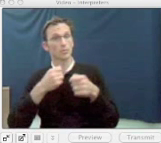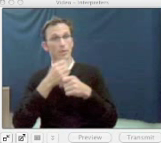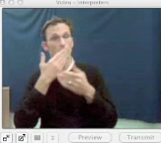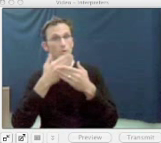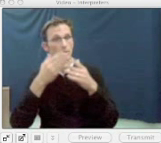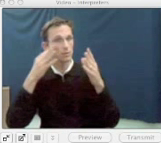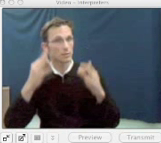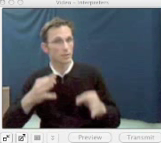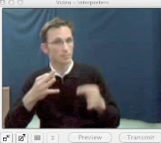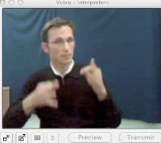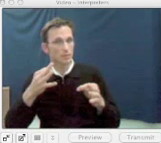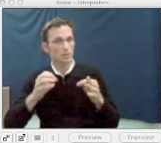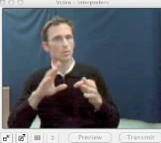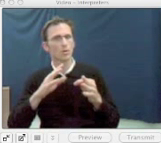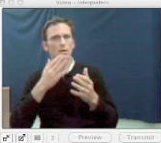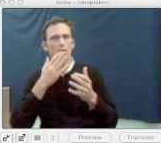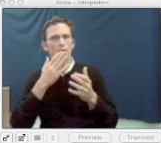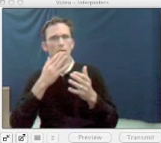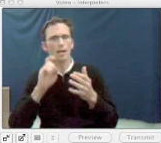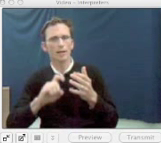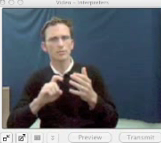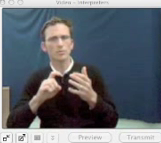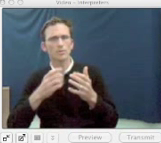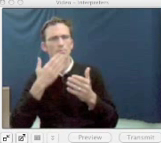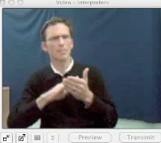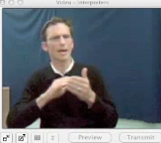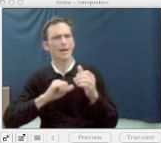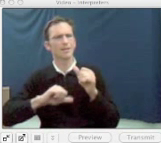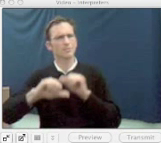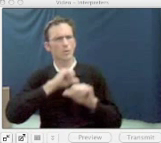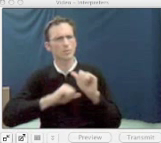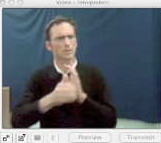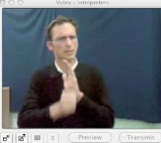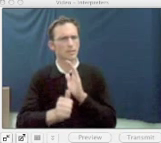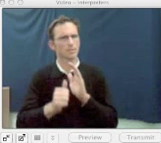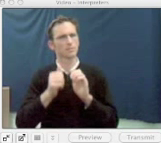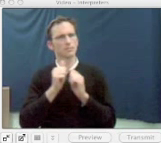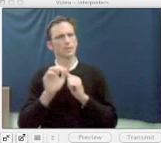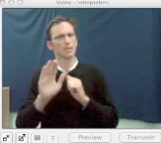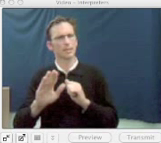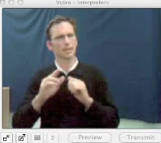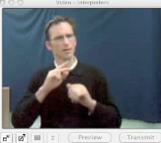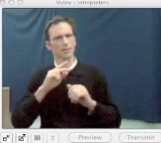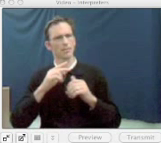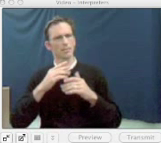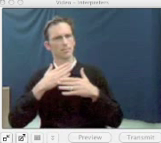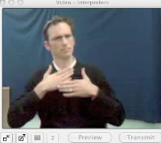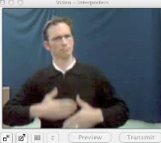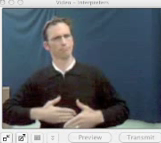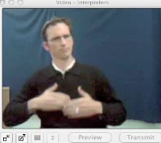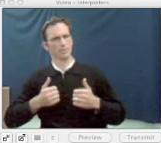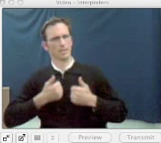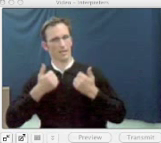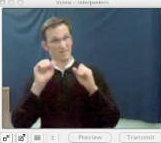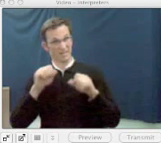social skills with their own personal life, can they still be an effective interpreter?